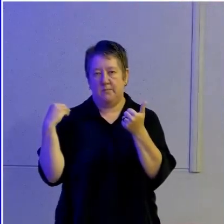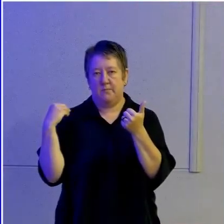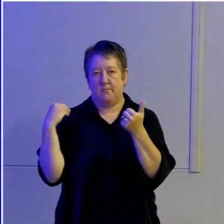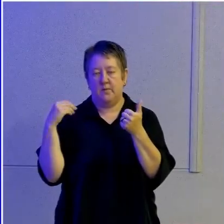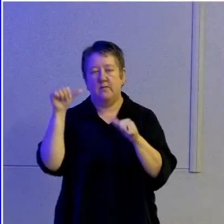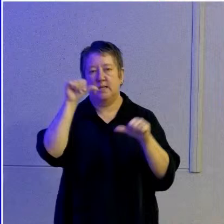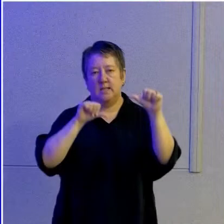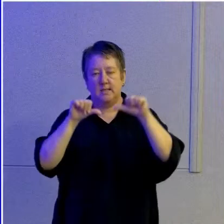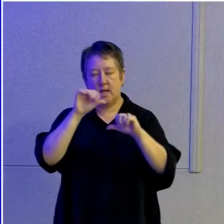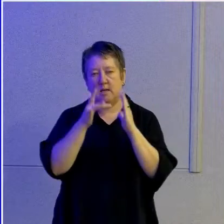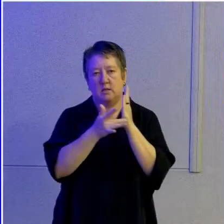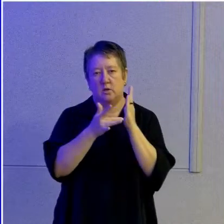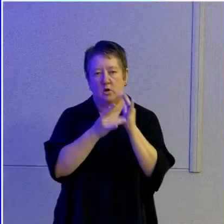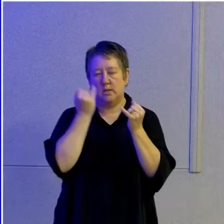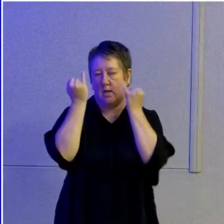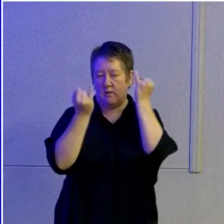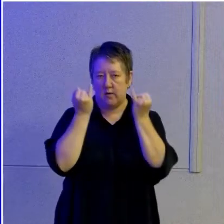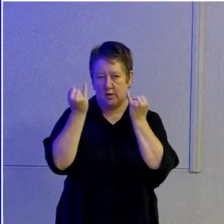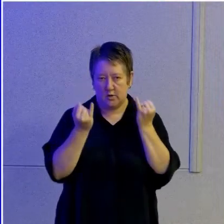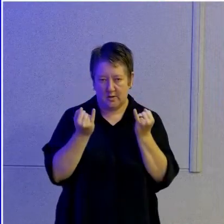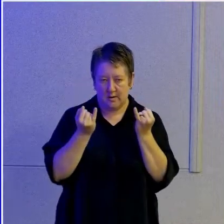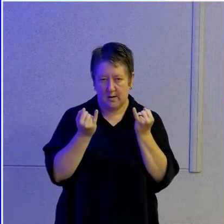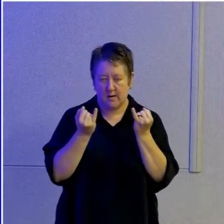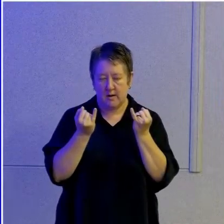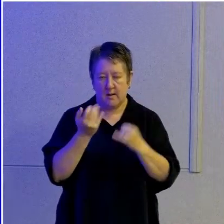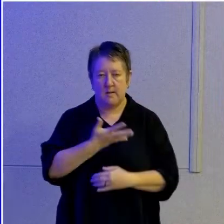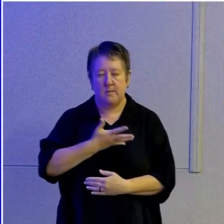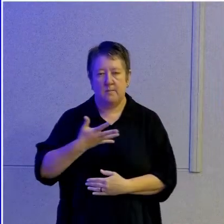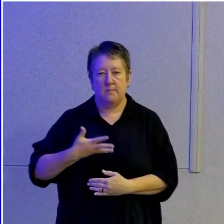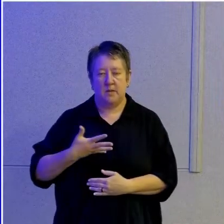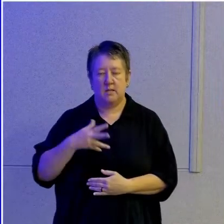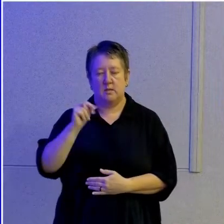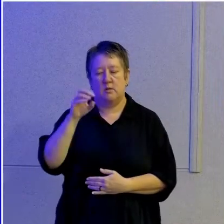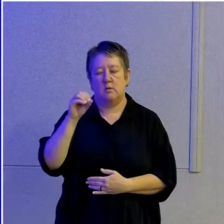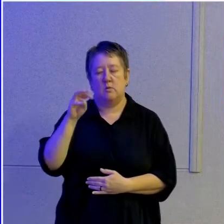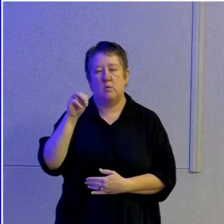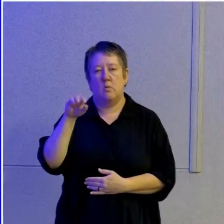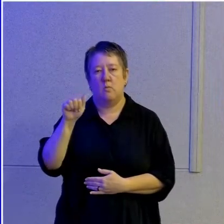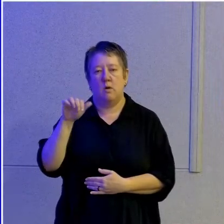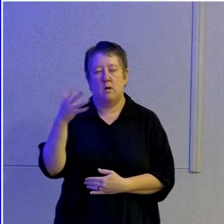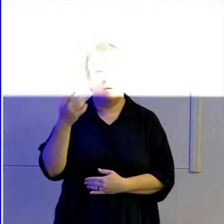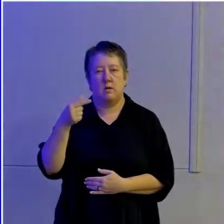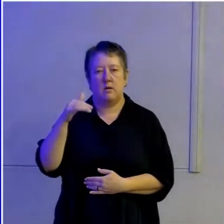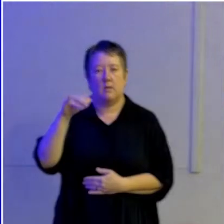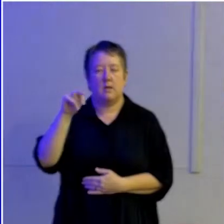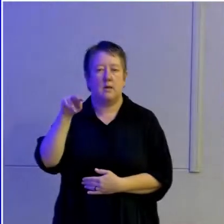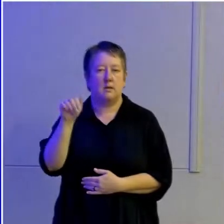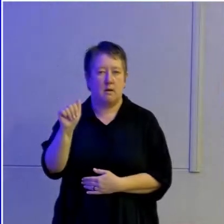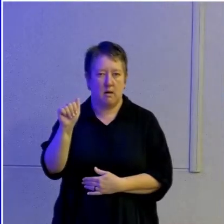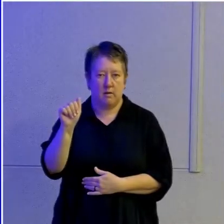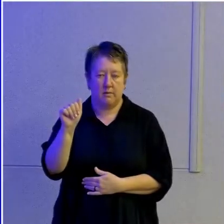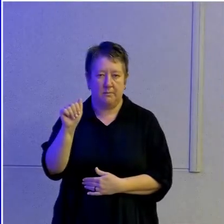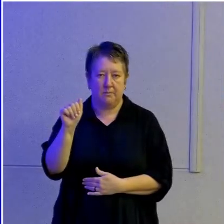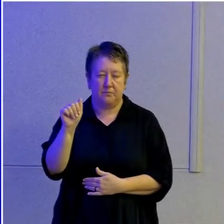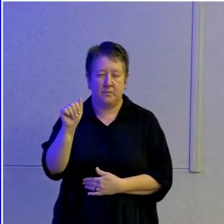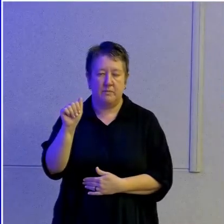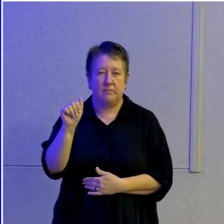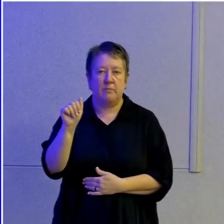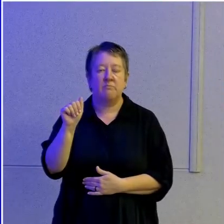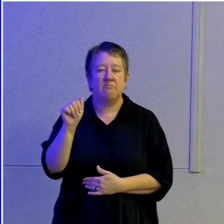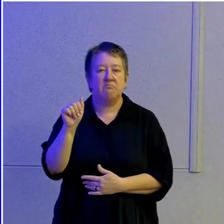of Science, Technology and Innovation, Ms. Nomalungelo Gina, together with